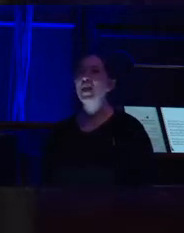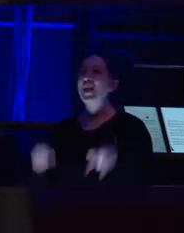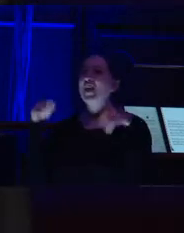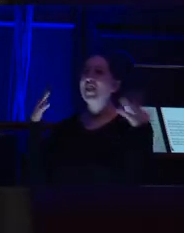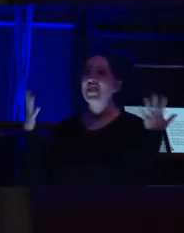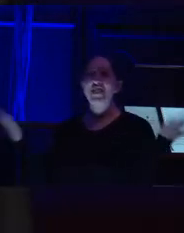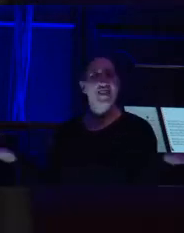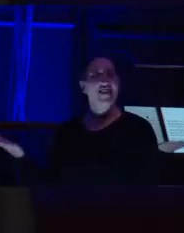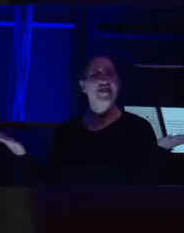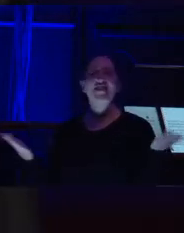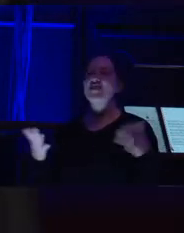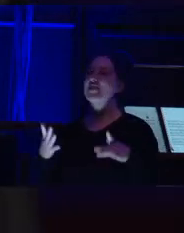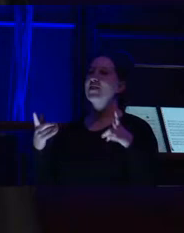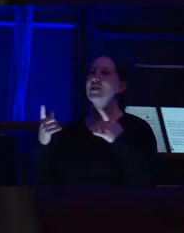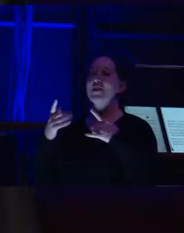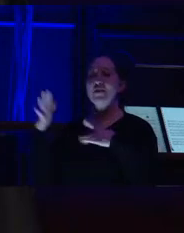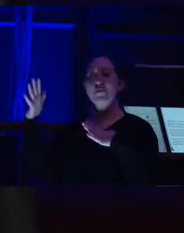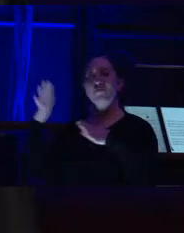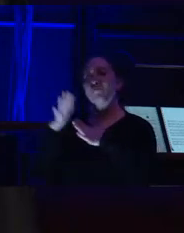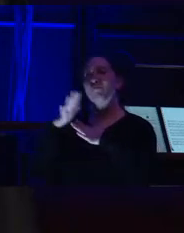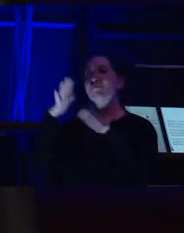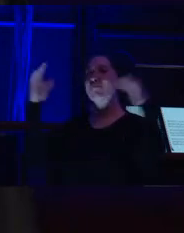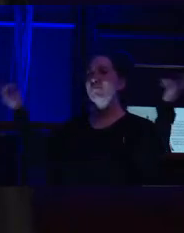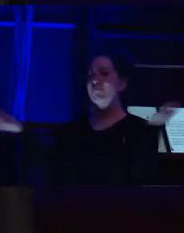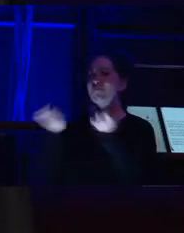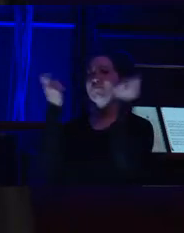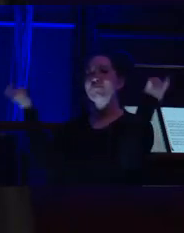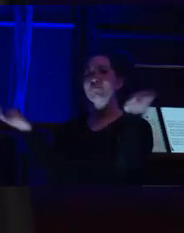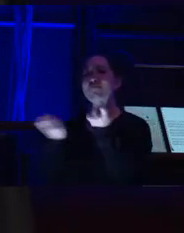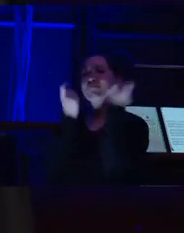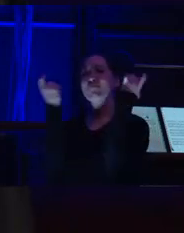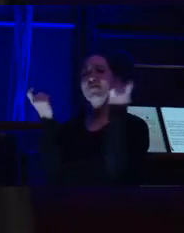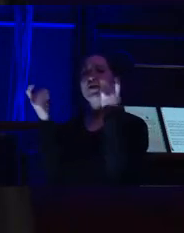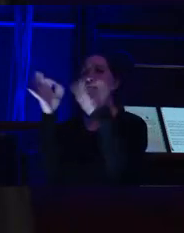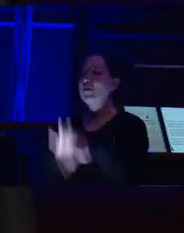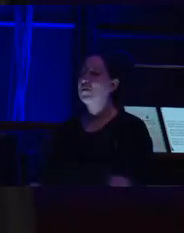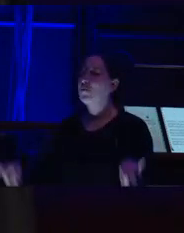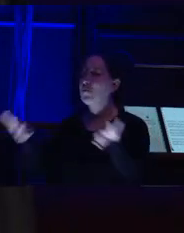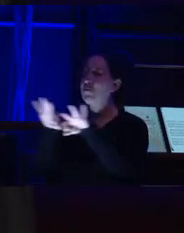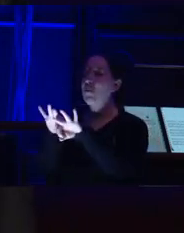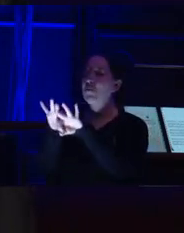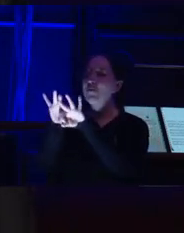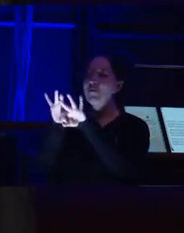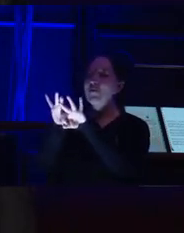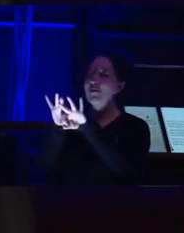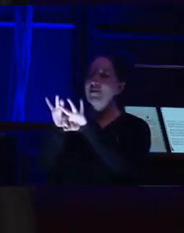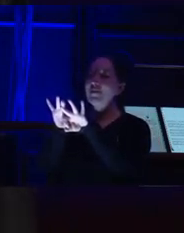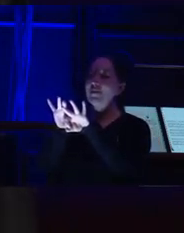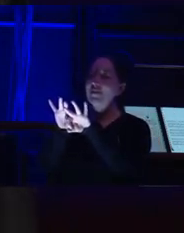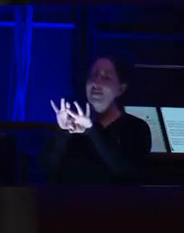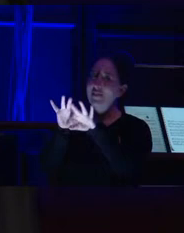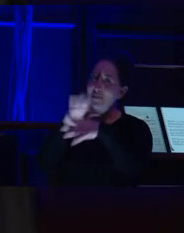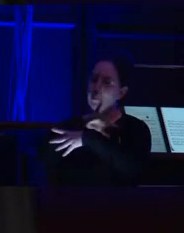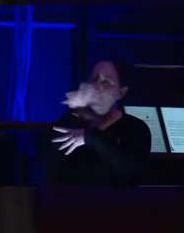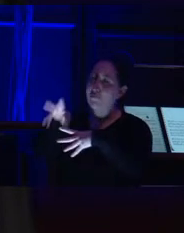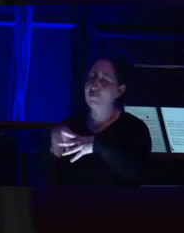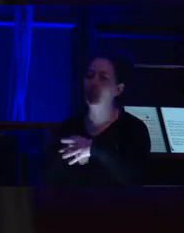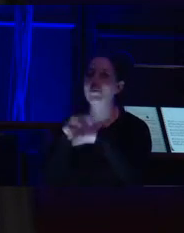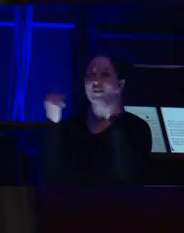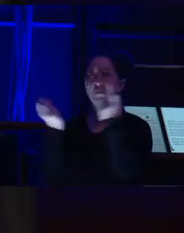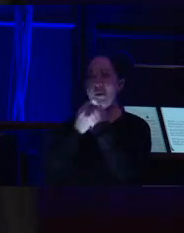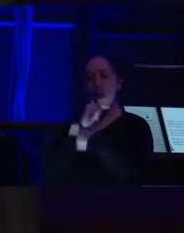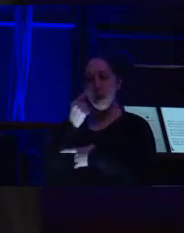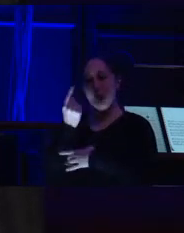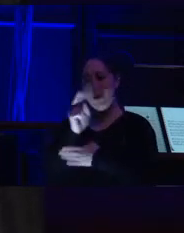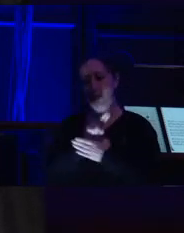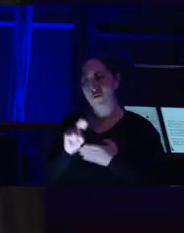This is a momentous occasion and a very important celebration, not just for the University